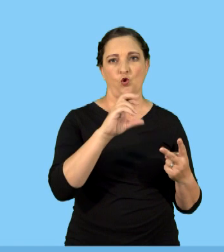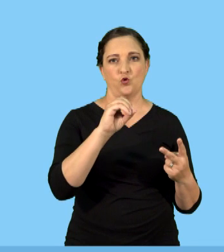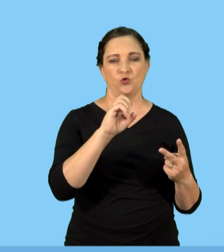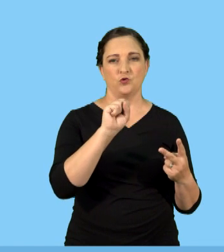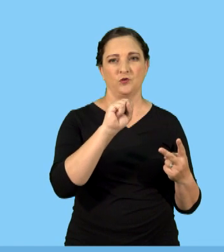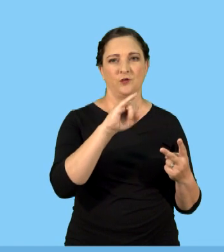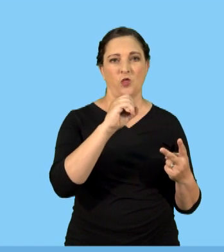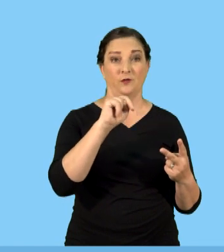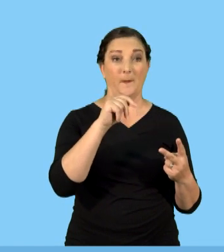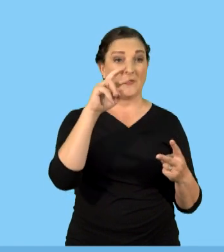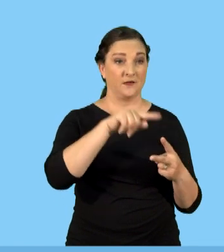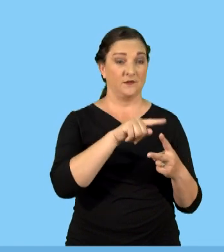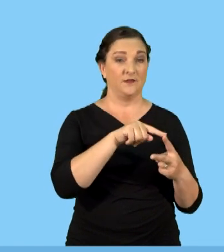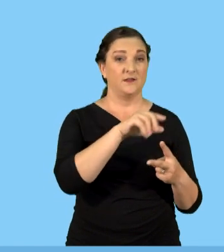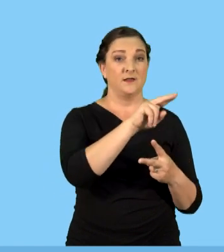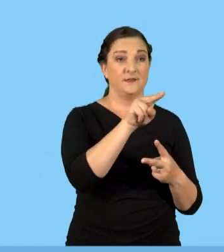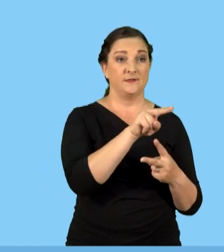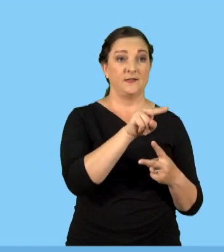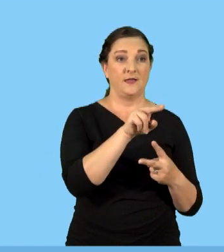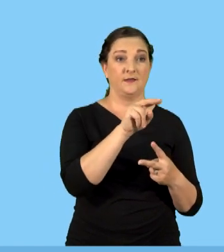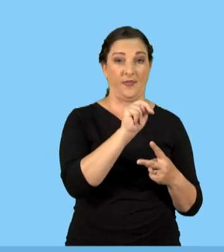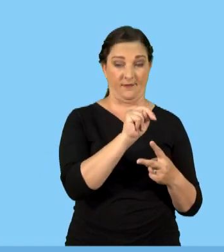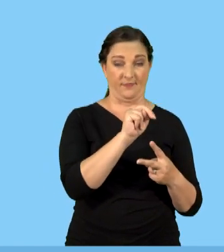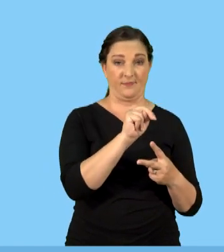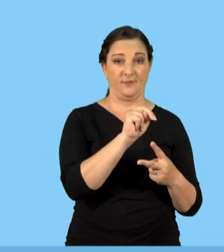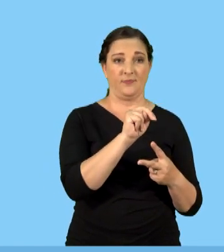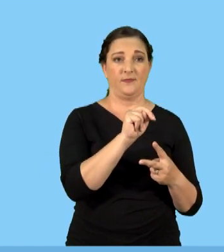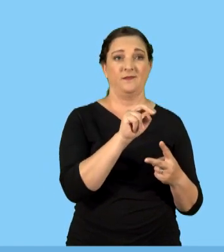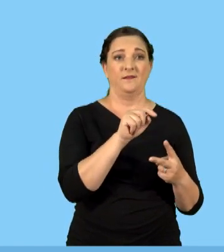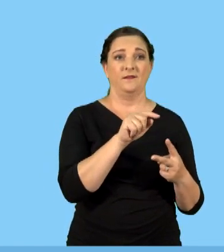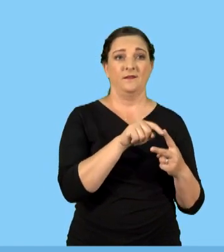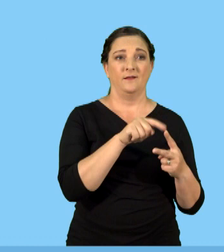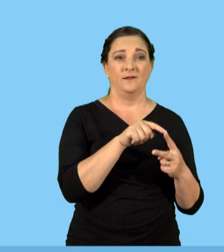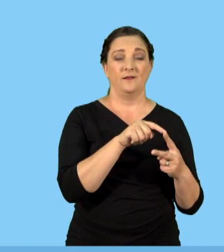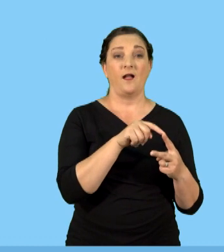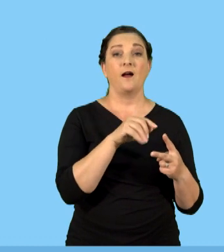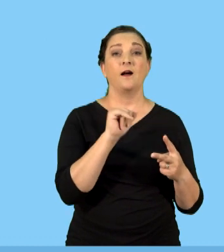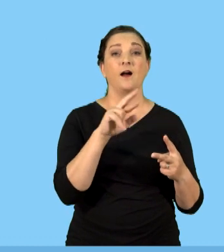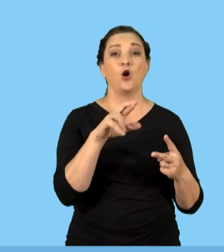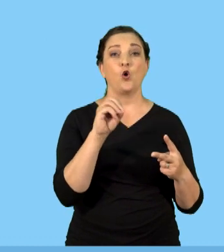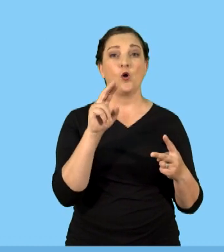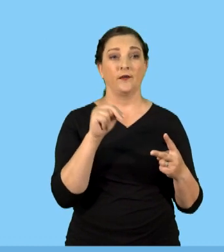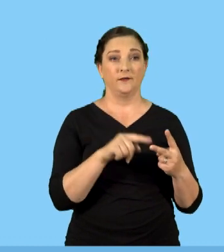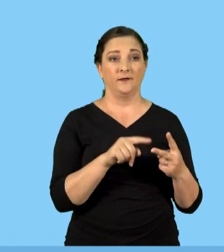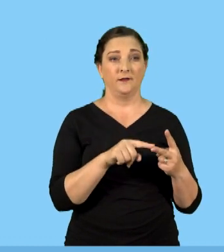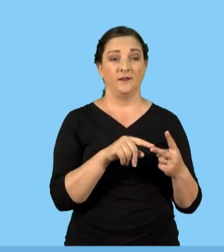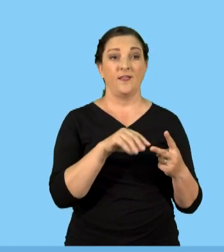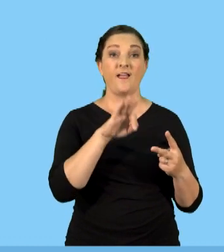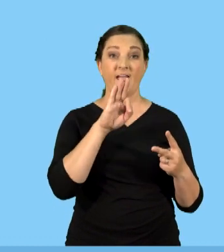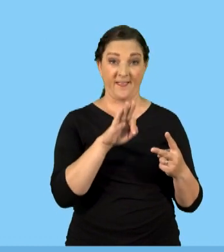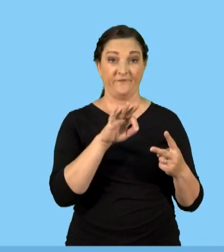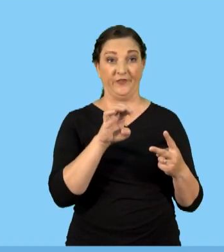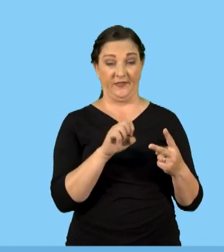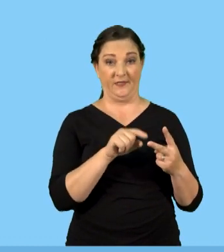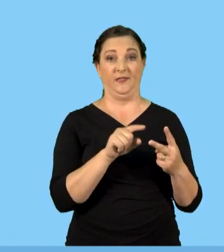the chemical symbol for zinc is Zn, capital letter Z and small letter n, and the chemical symbol for iron, it is capital